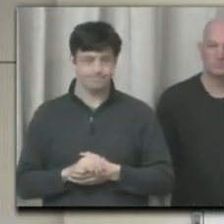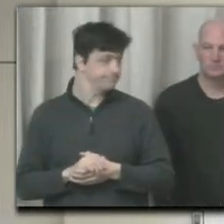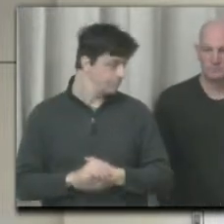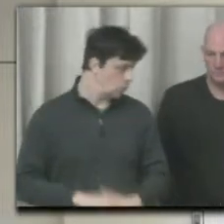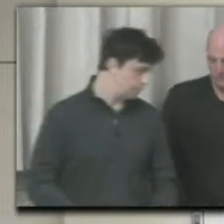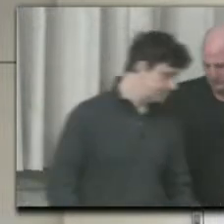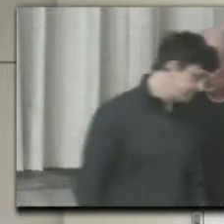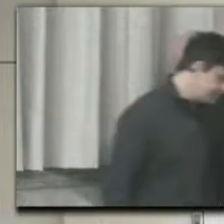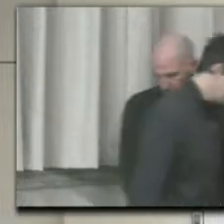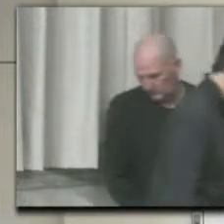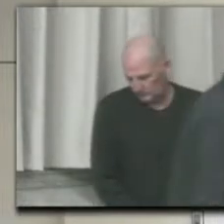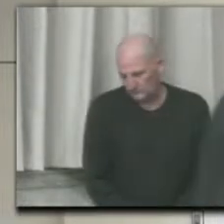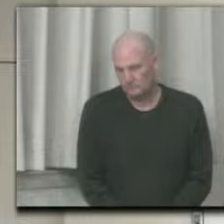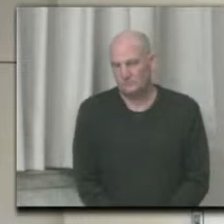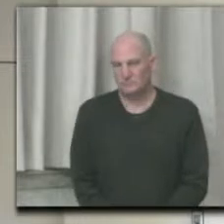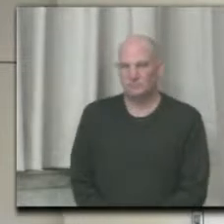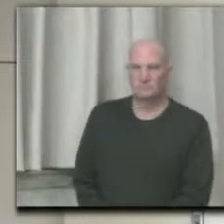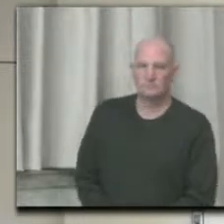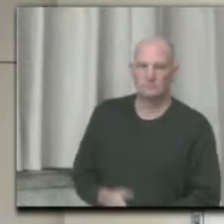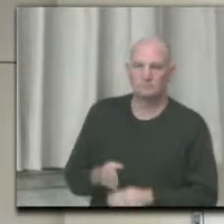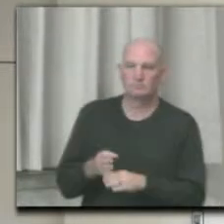Before we continue with